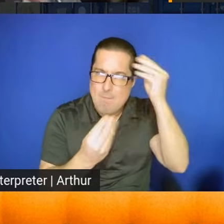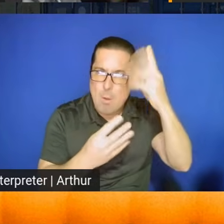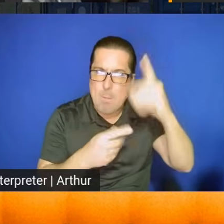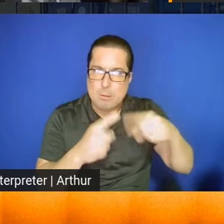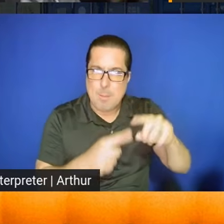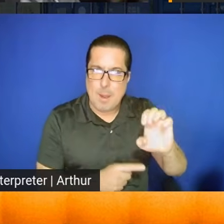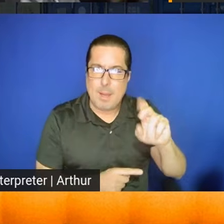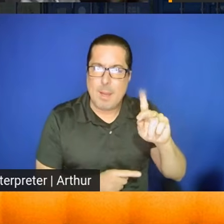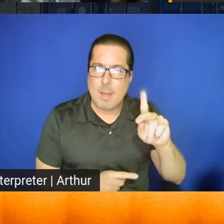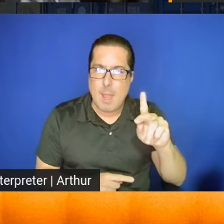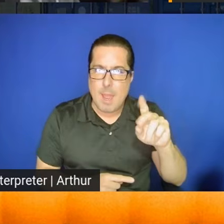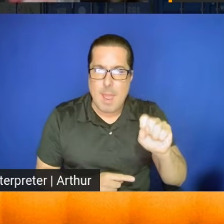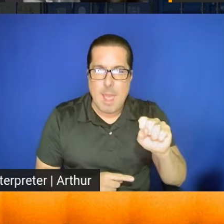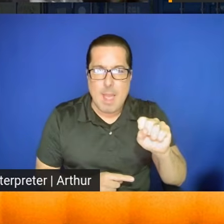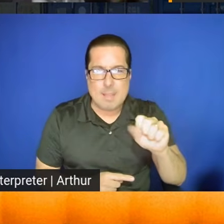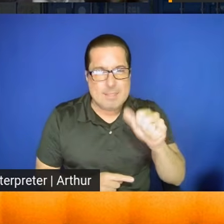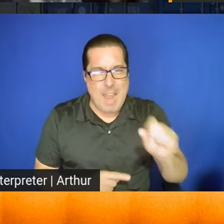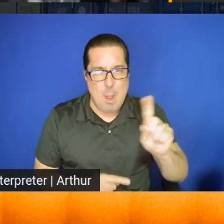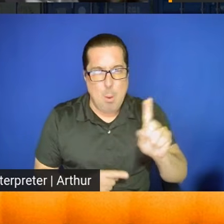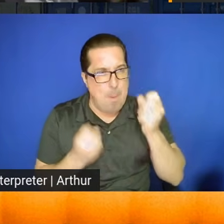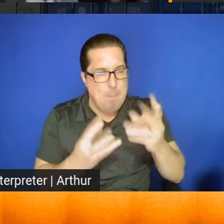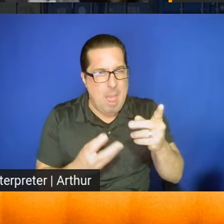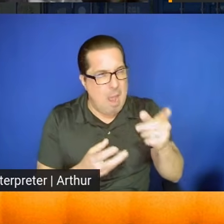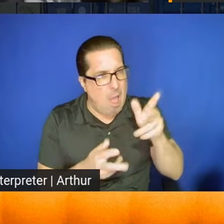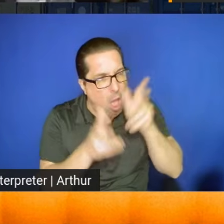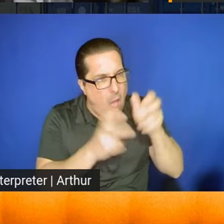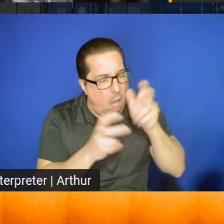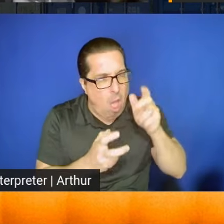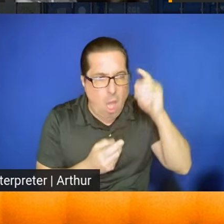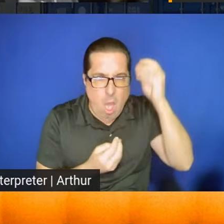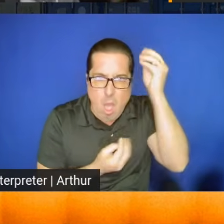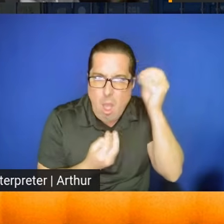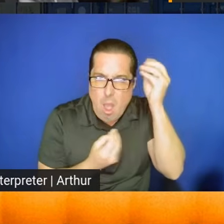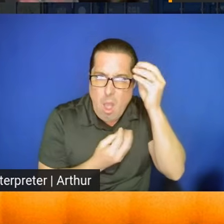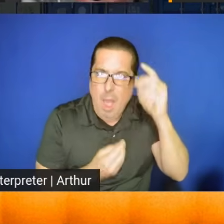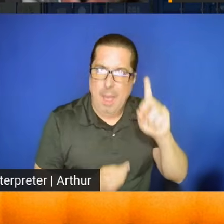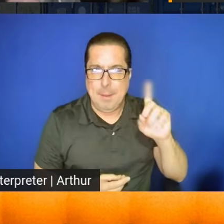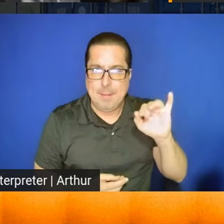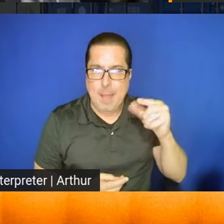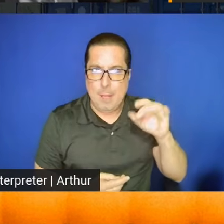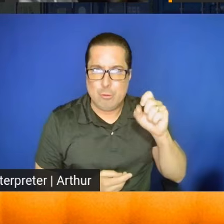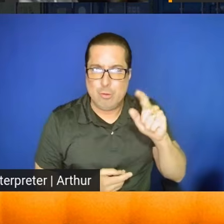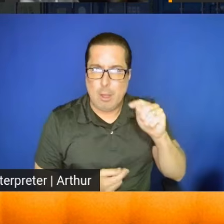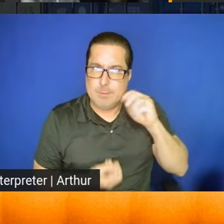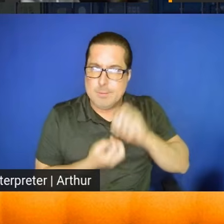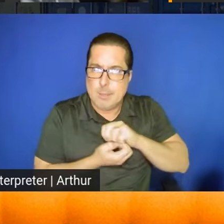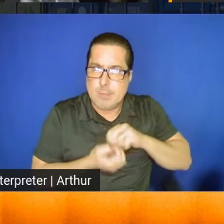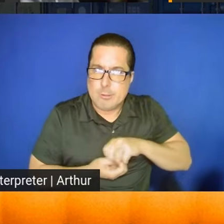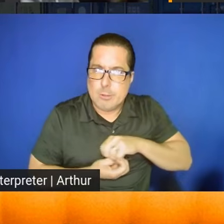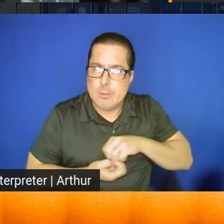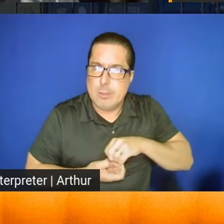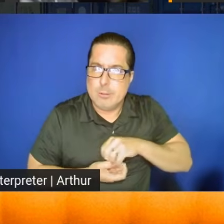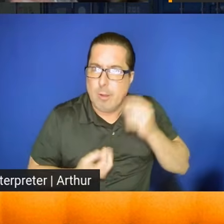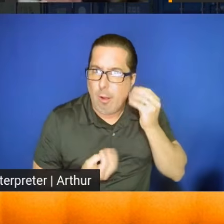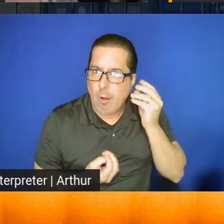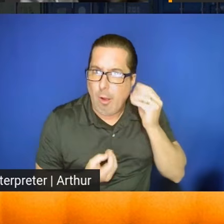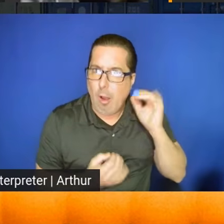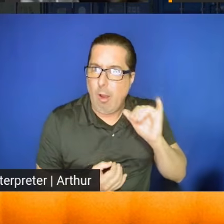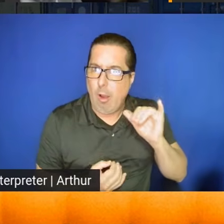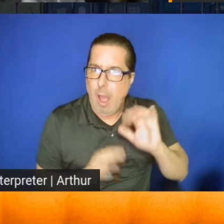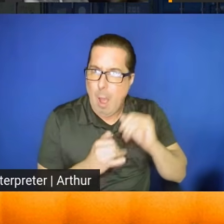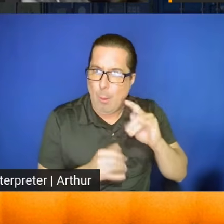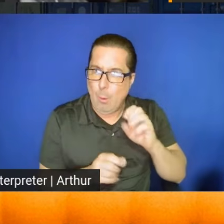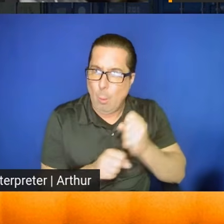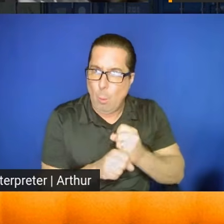I know it's a lot to digest, but here's some more. So Lee Chun or Jonah, I forget which one of them was starting, but feel free,